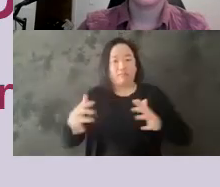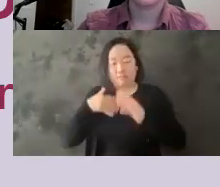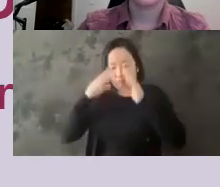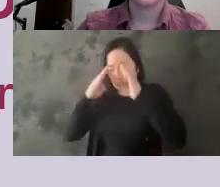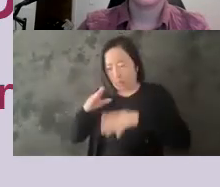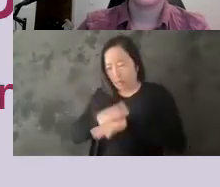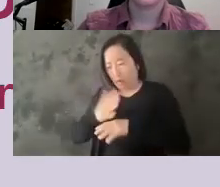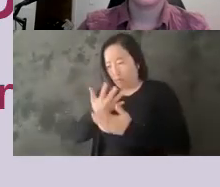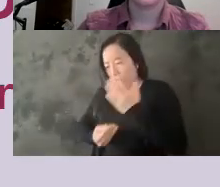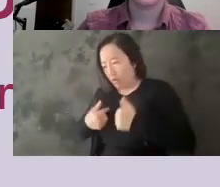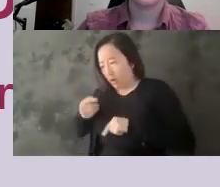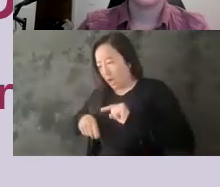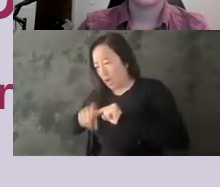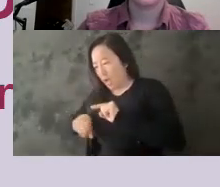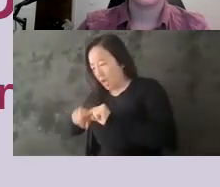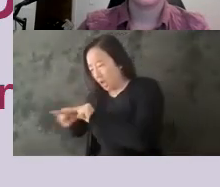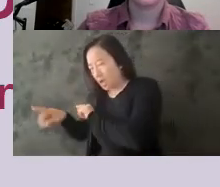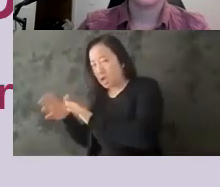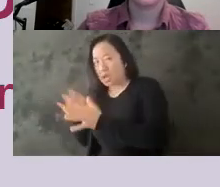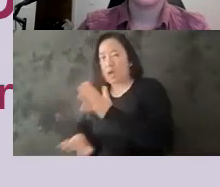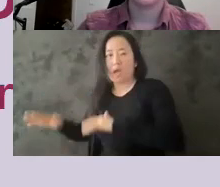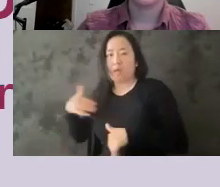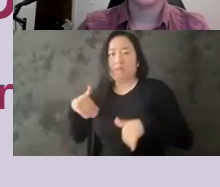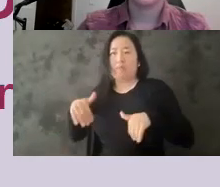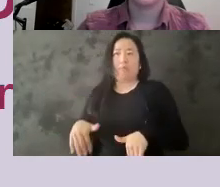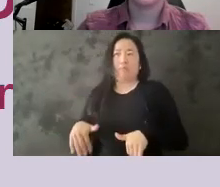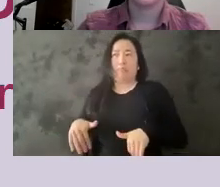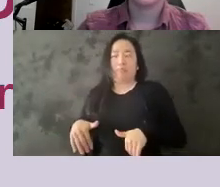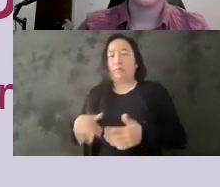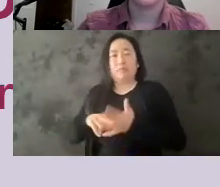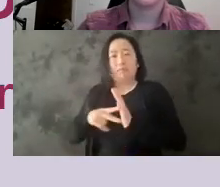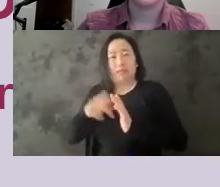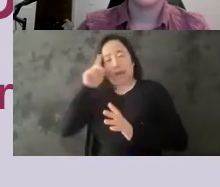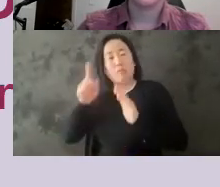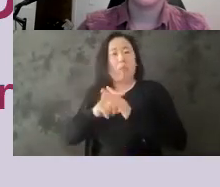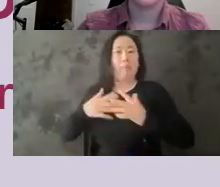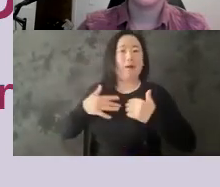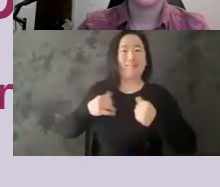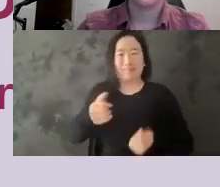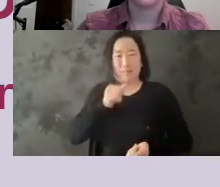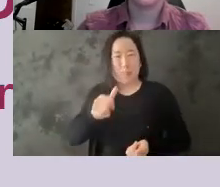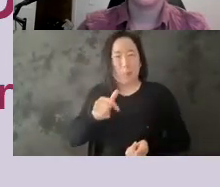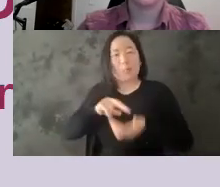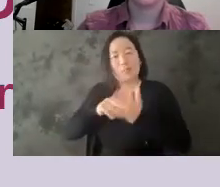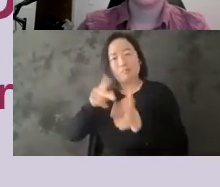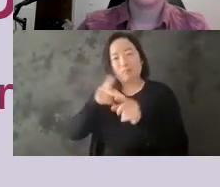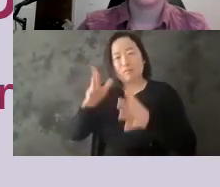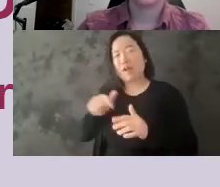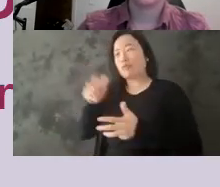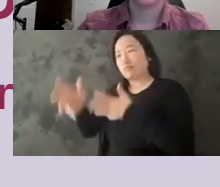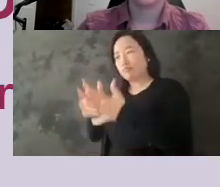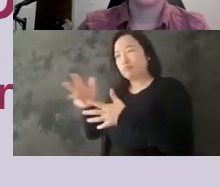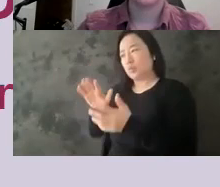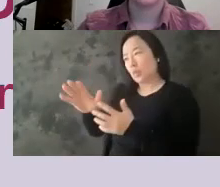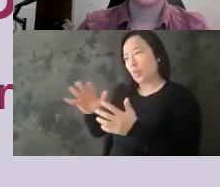really powerful to lean on the strengths that the survivor already has. Another thing that's really important, something for me that